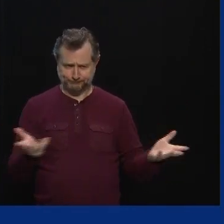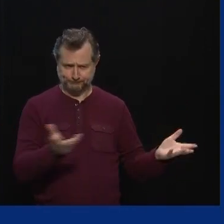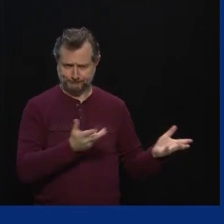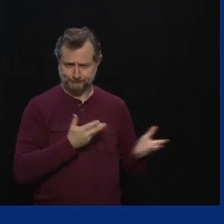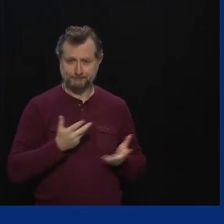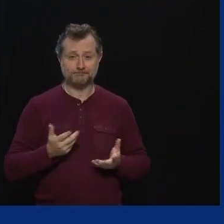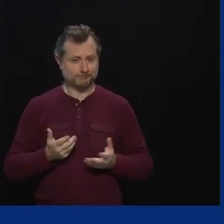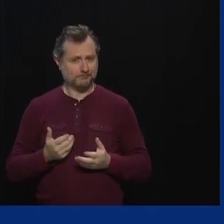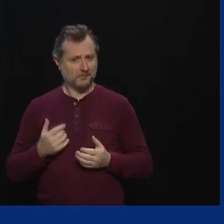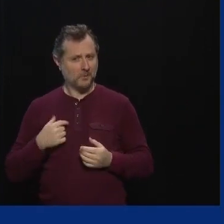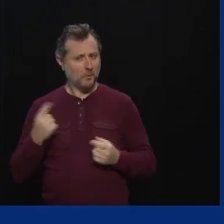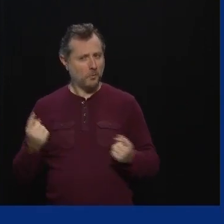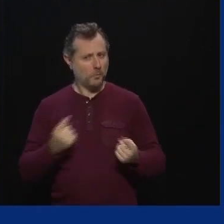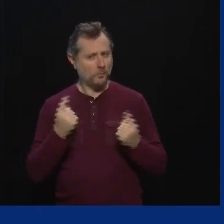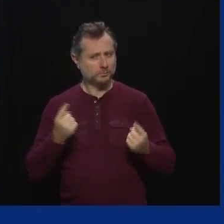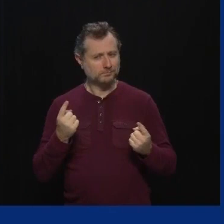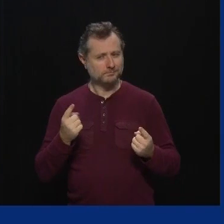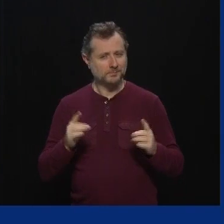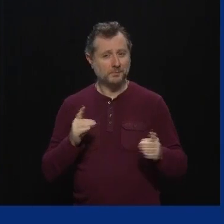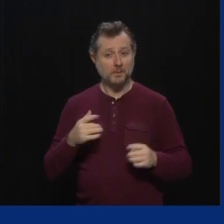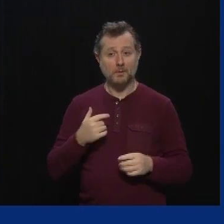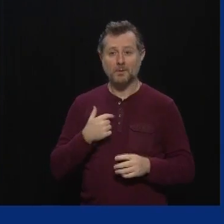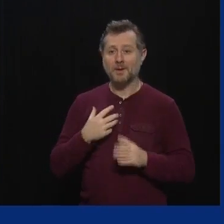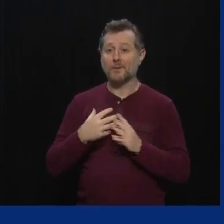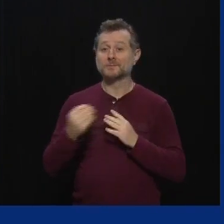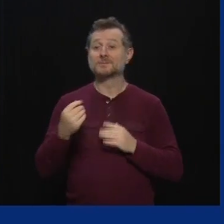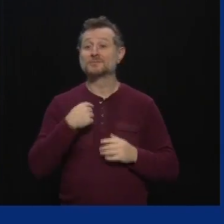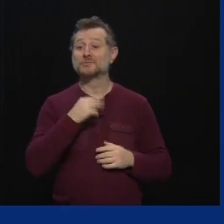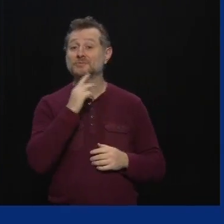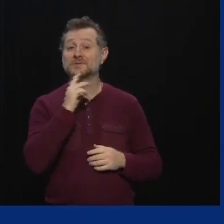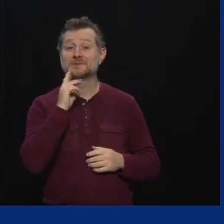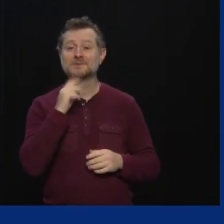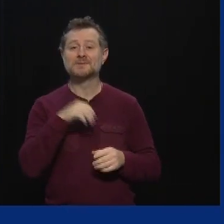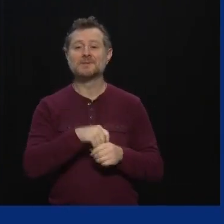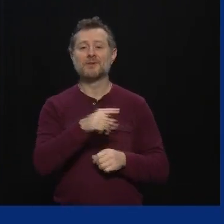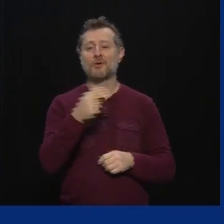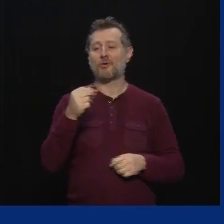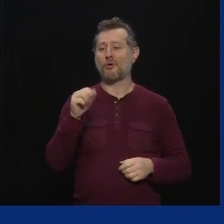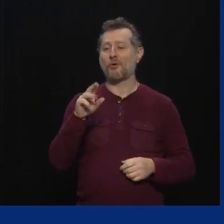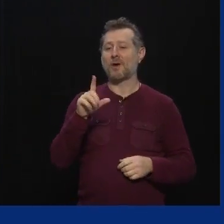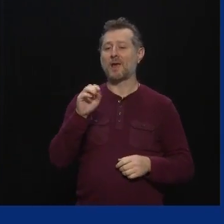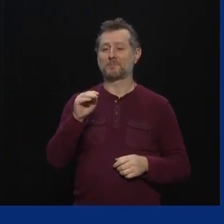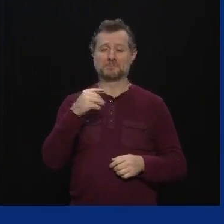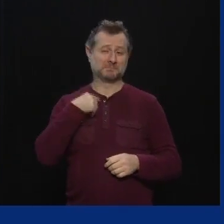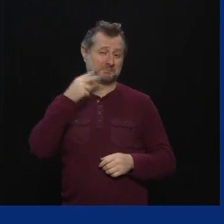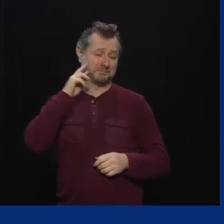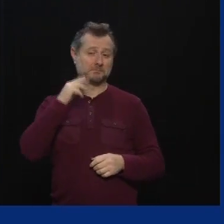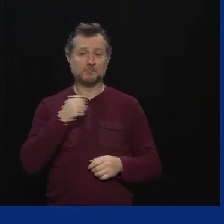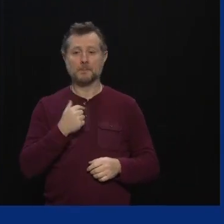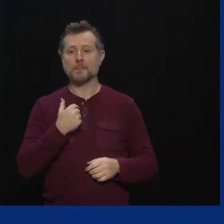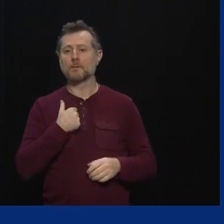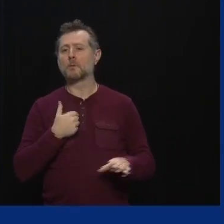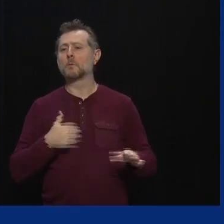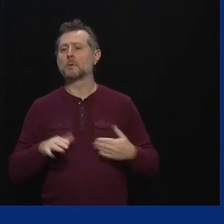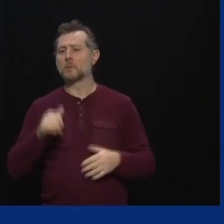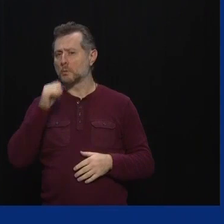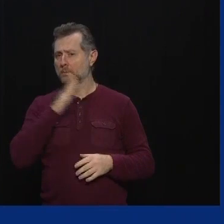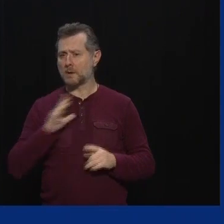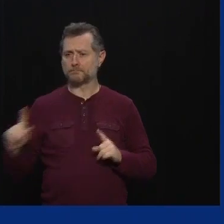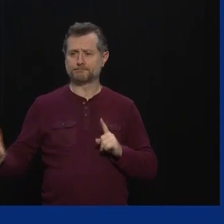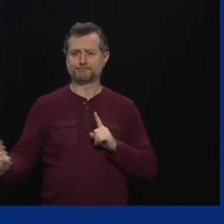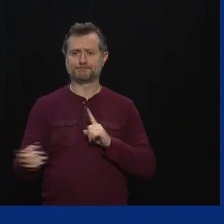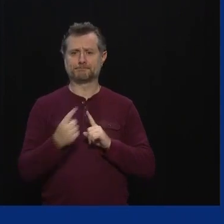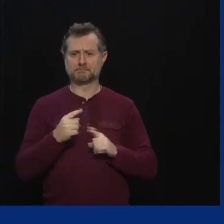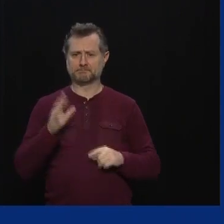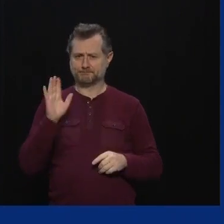walking out of Melba's restaurant in Harlem a couple nights ago, and was approached by a woman on the street who says, "I